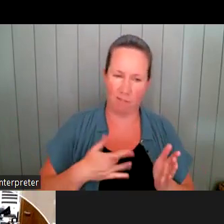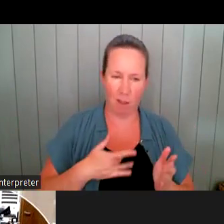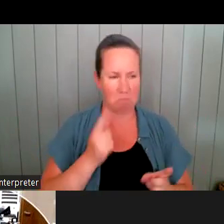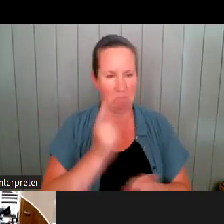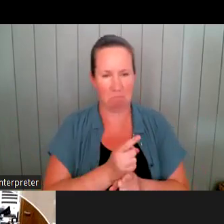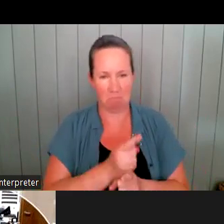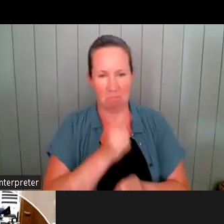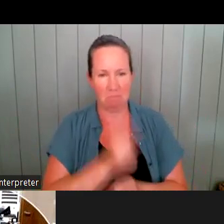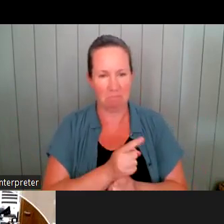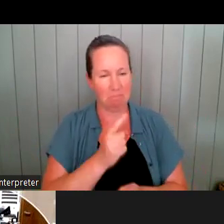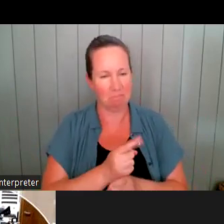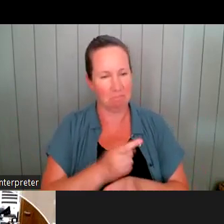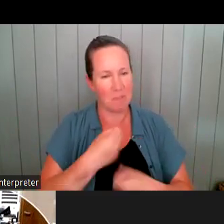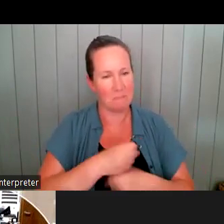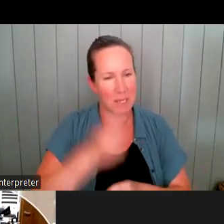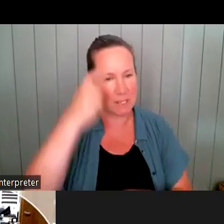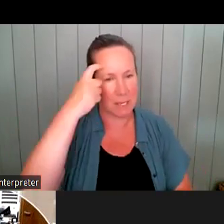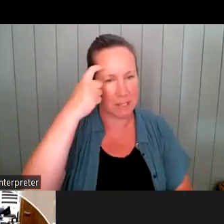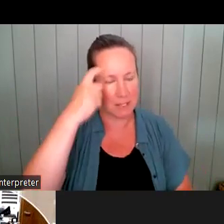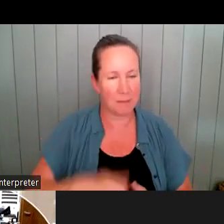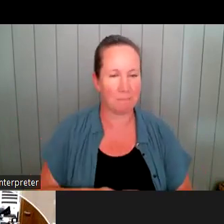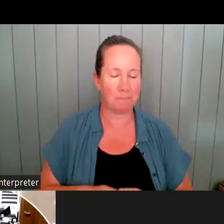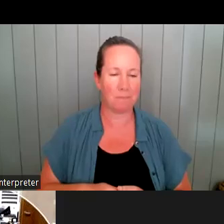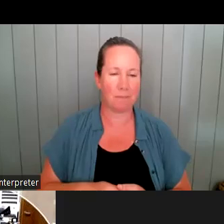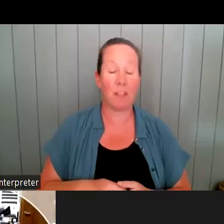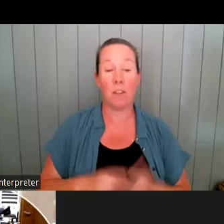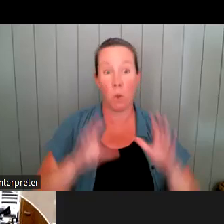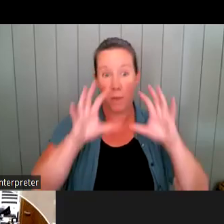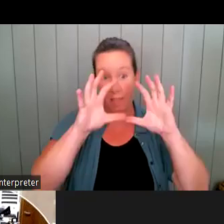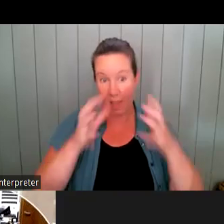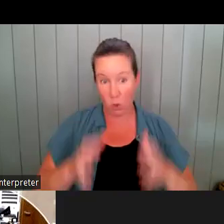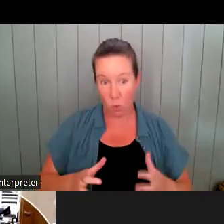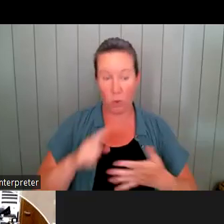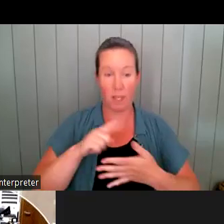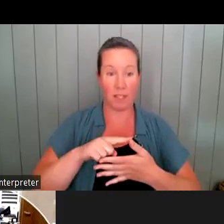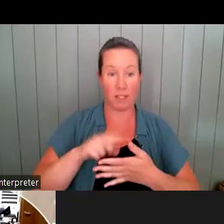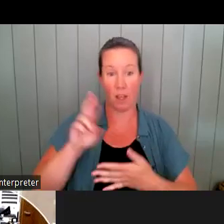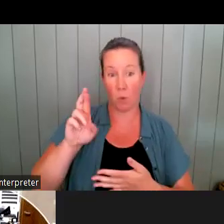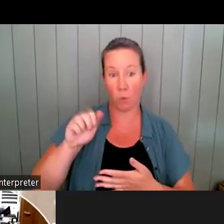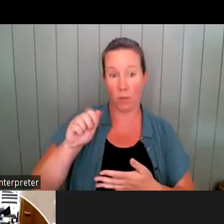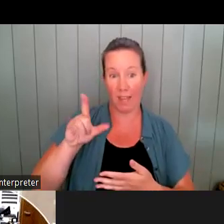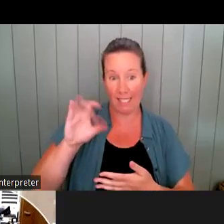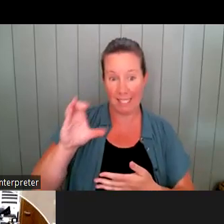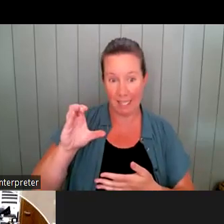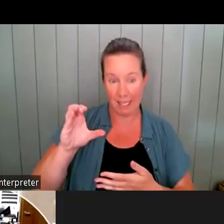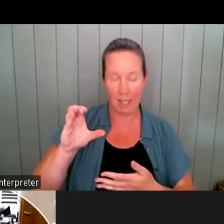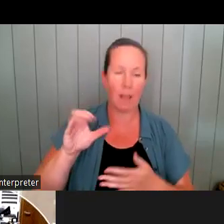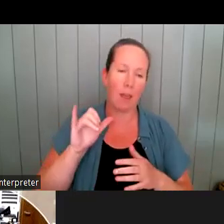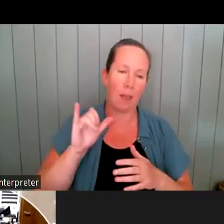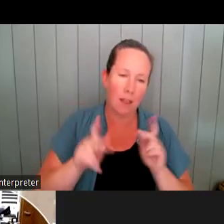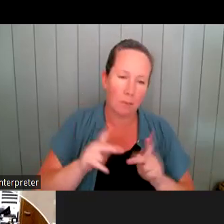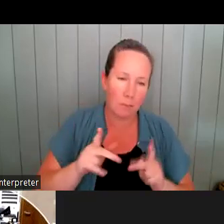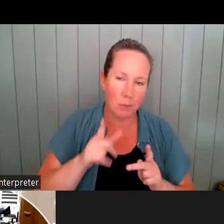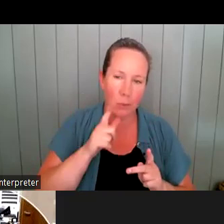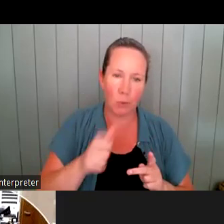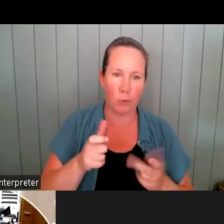realistic, this category talks to people that have conventional interests. They're practical